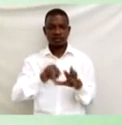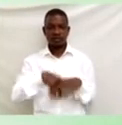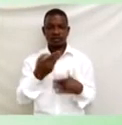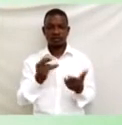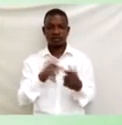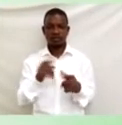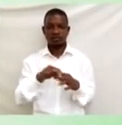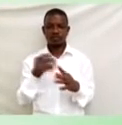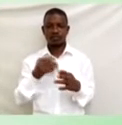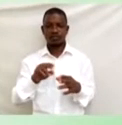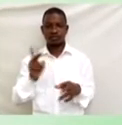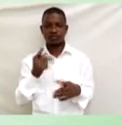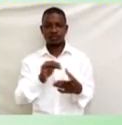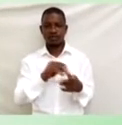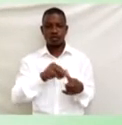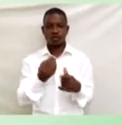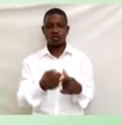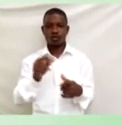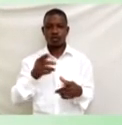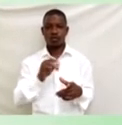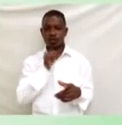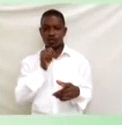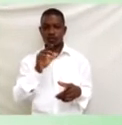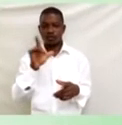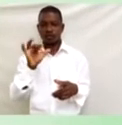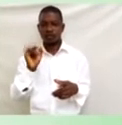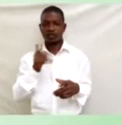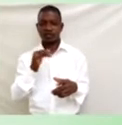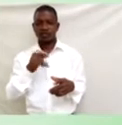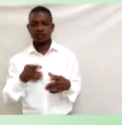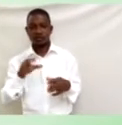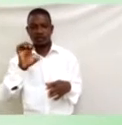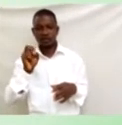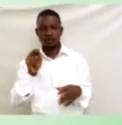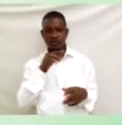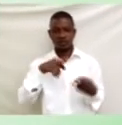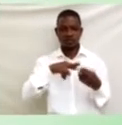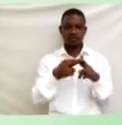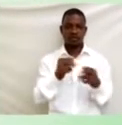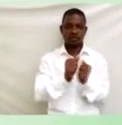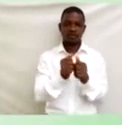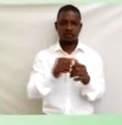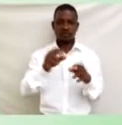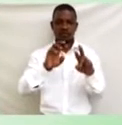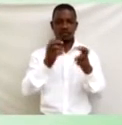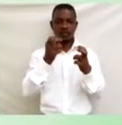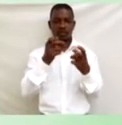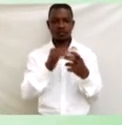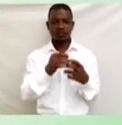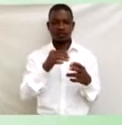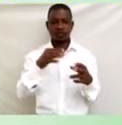Today, we shall delve into seeing how the second or